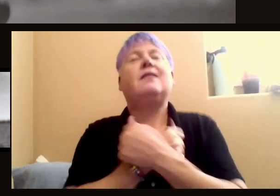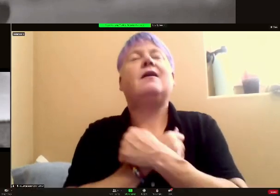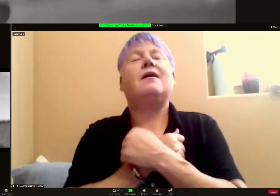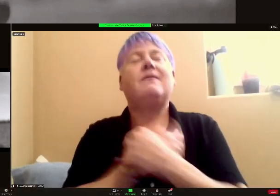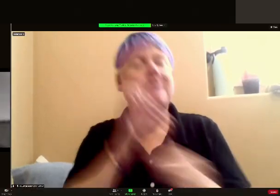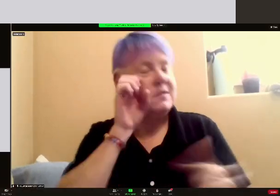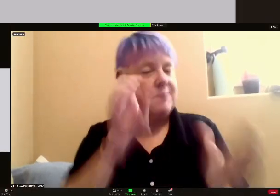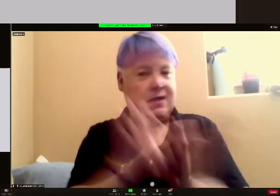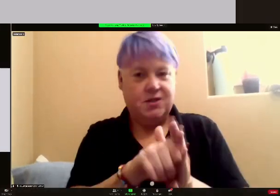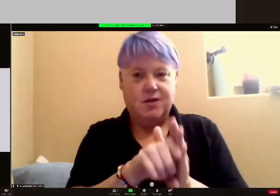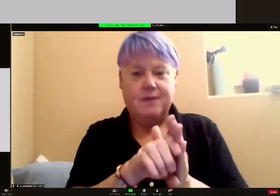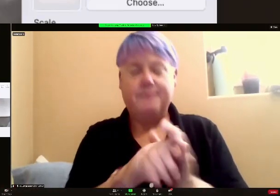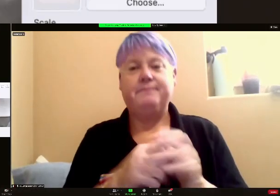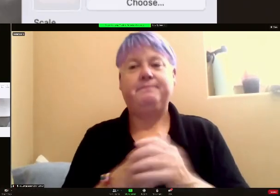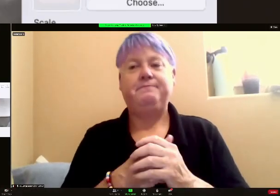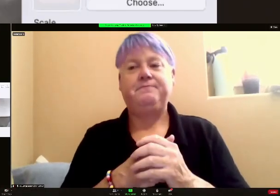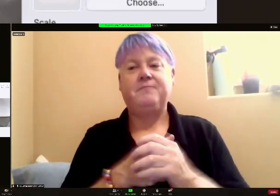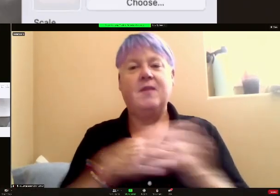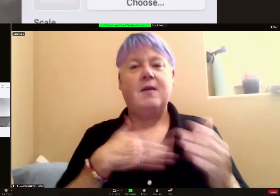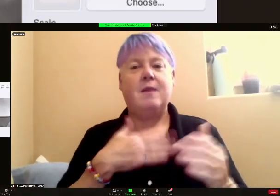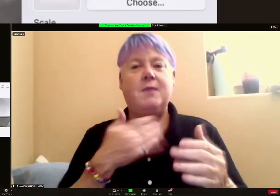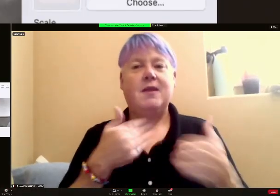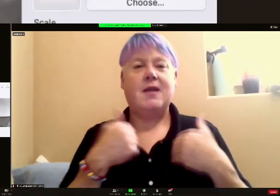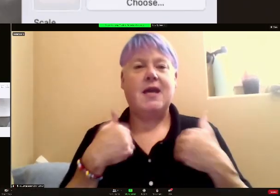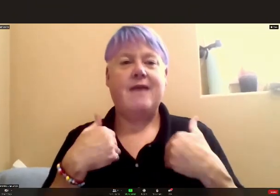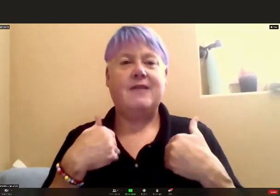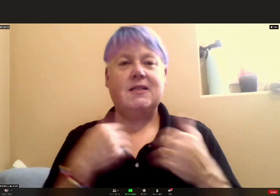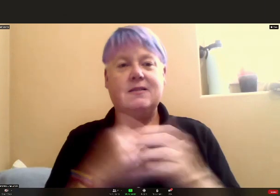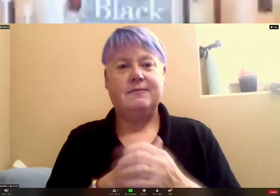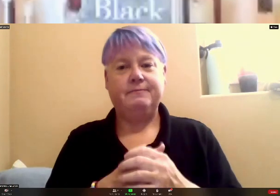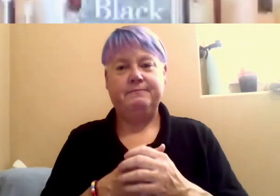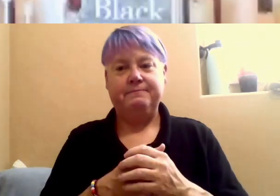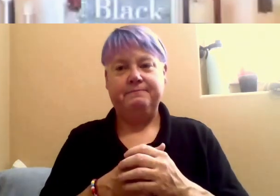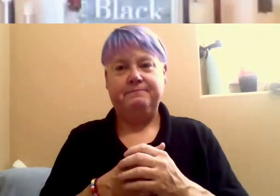and I'm happy that I have it. So